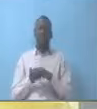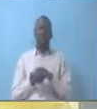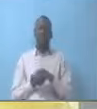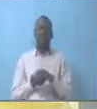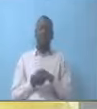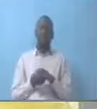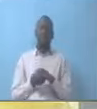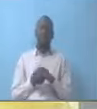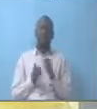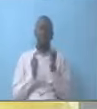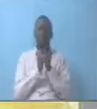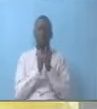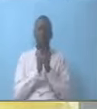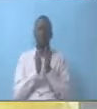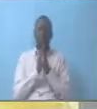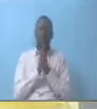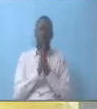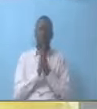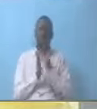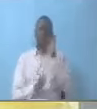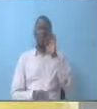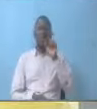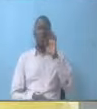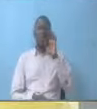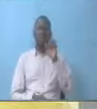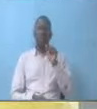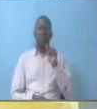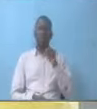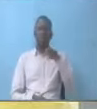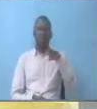binak new bin Fafa Mbai reacts moy tontuna.